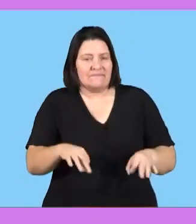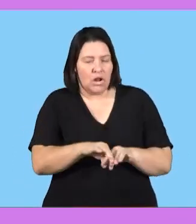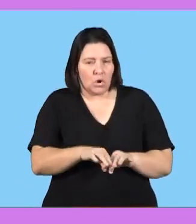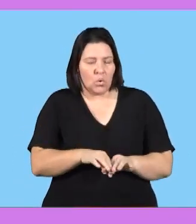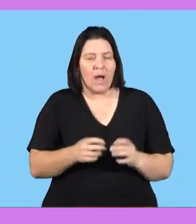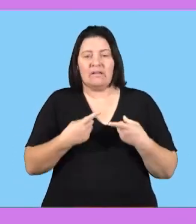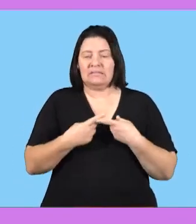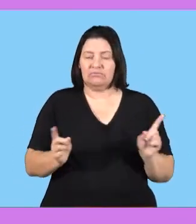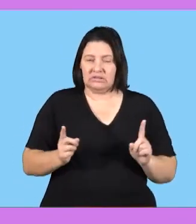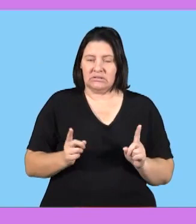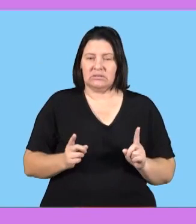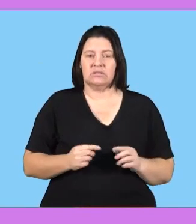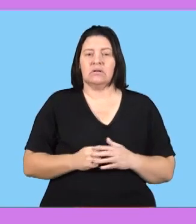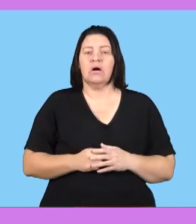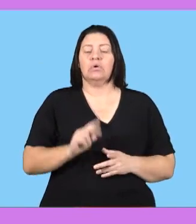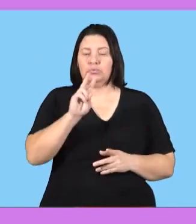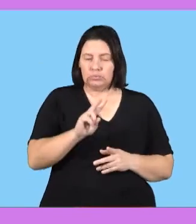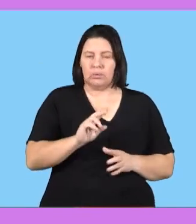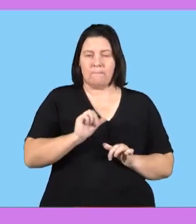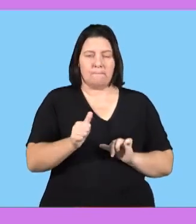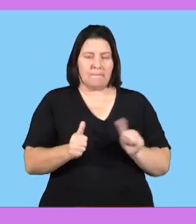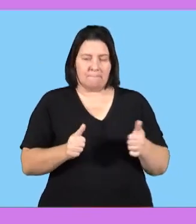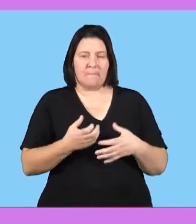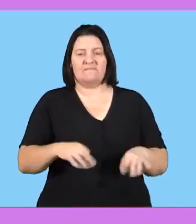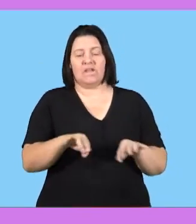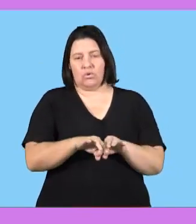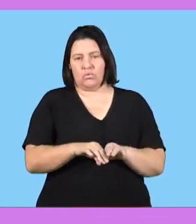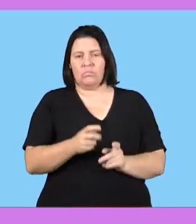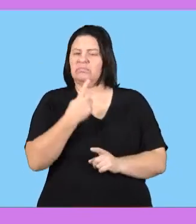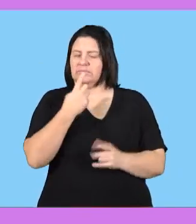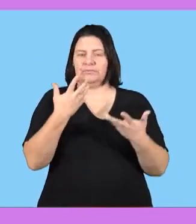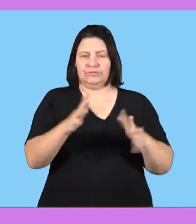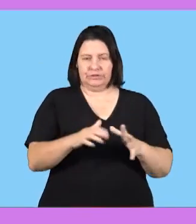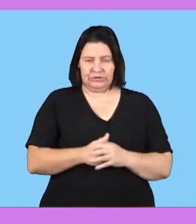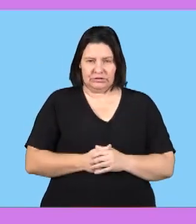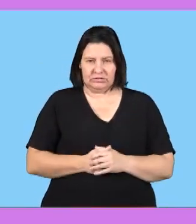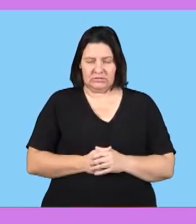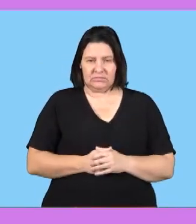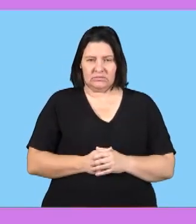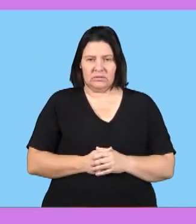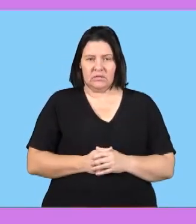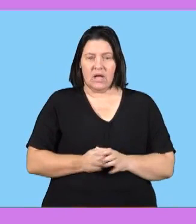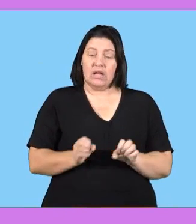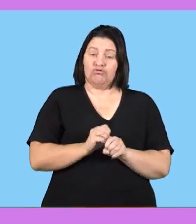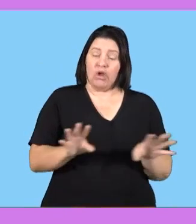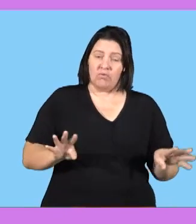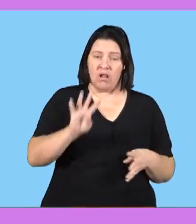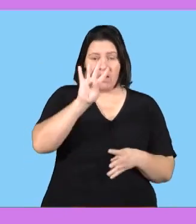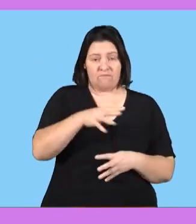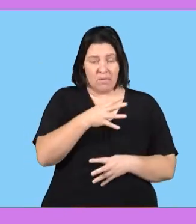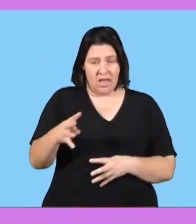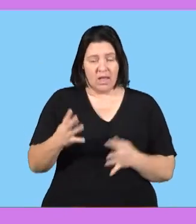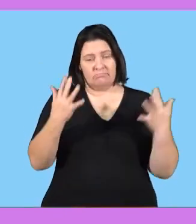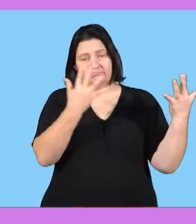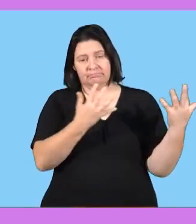you get the difference between two consecutive values. I think I already mentioned this. And then the general formula